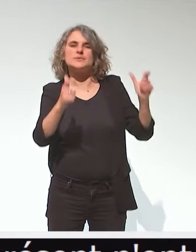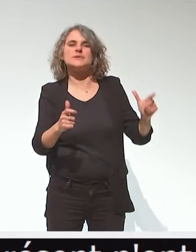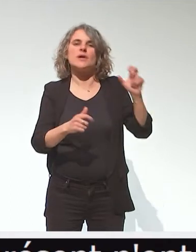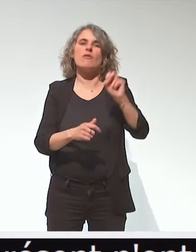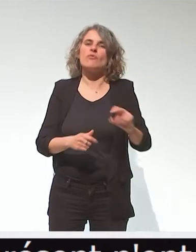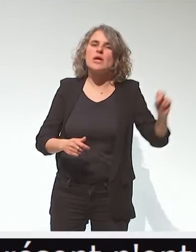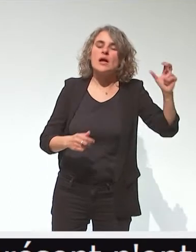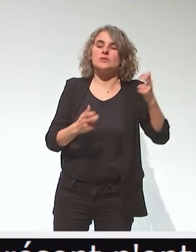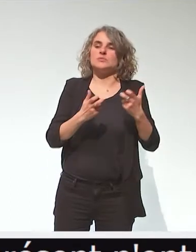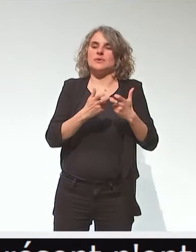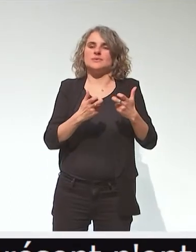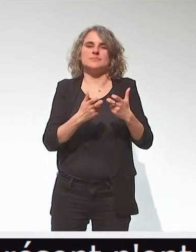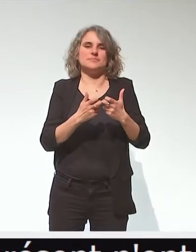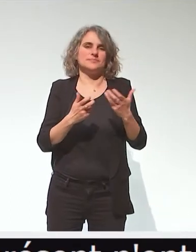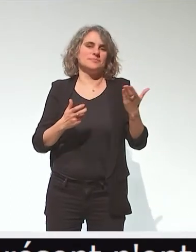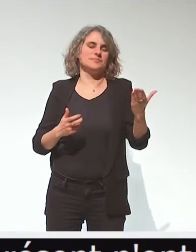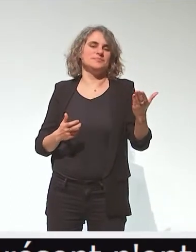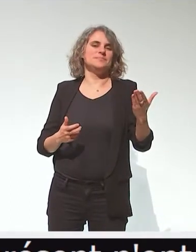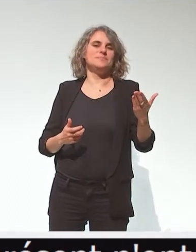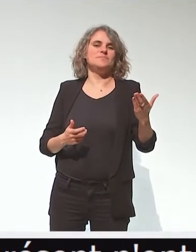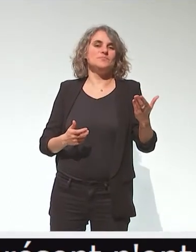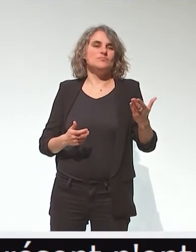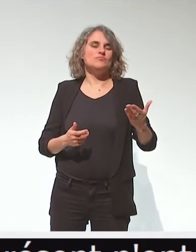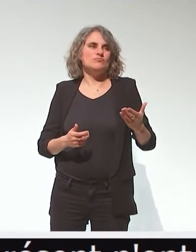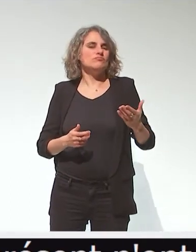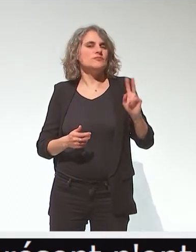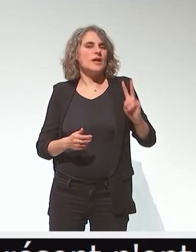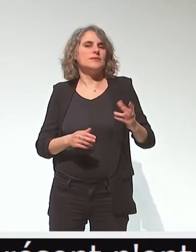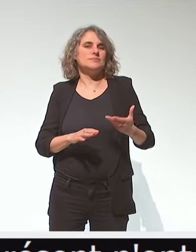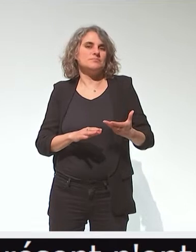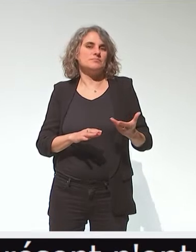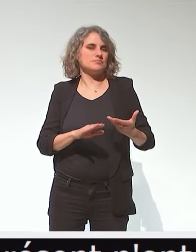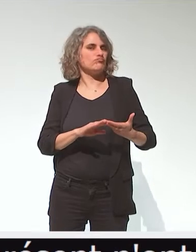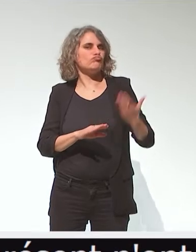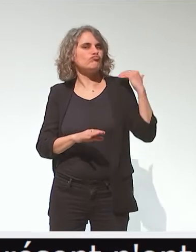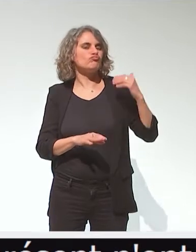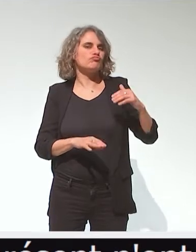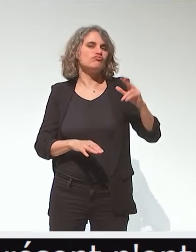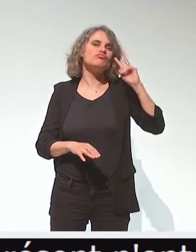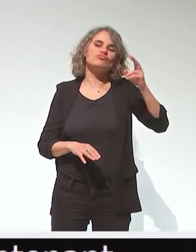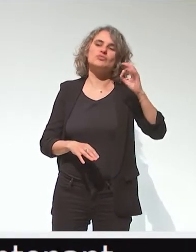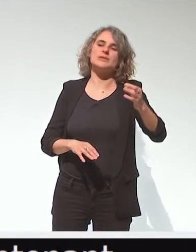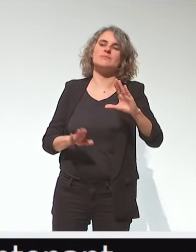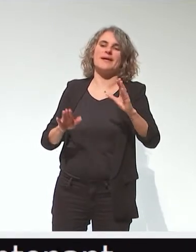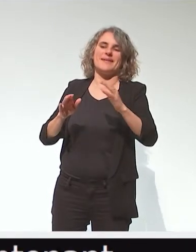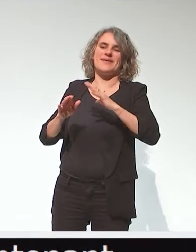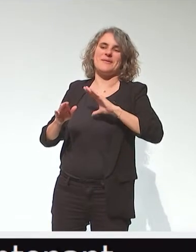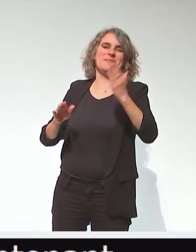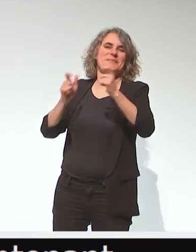the same table and think how they're gonna make their e-services or